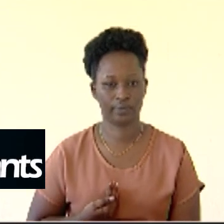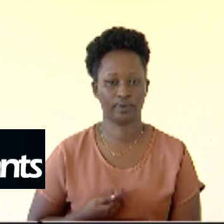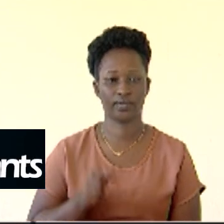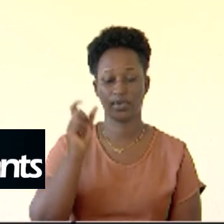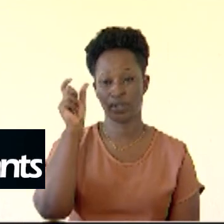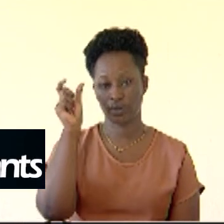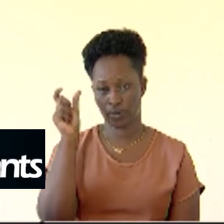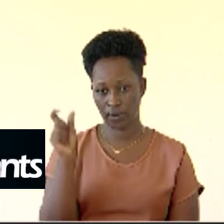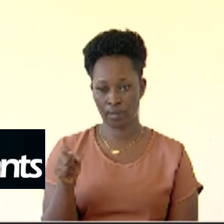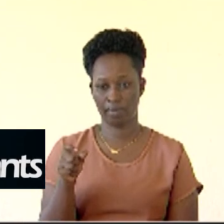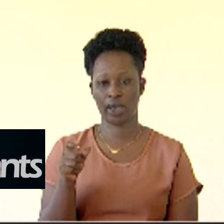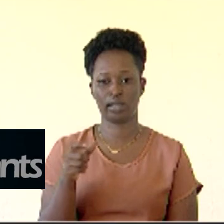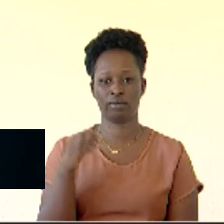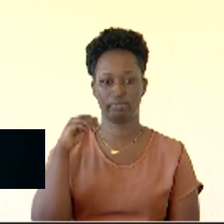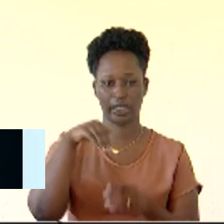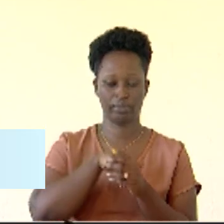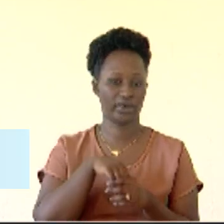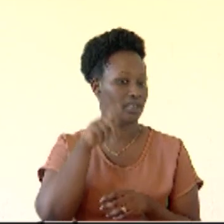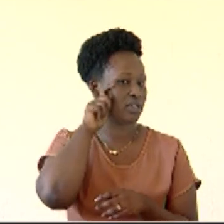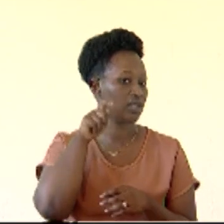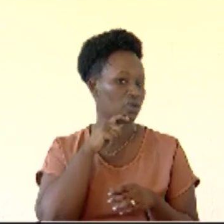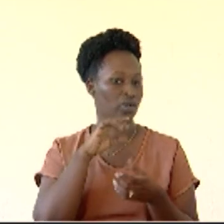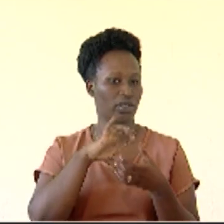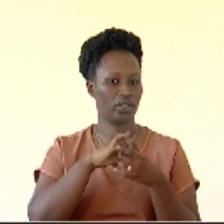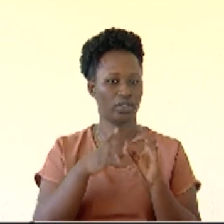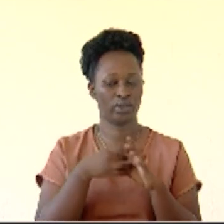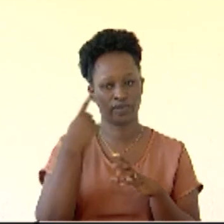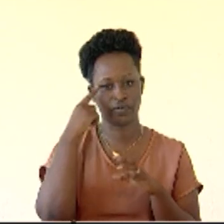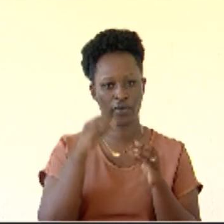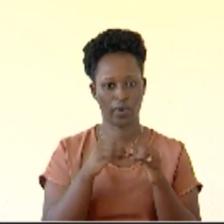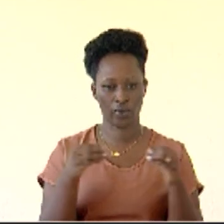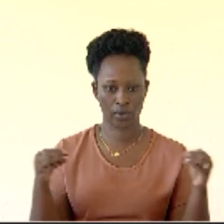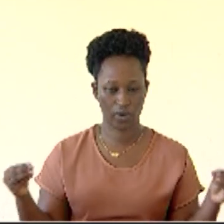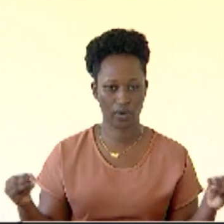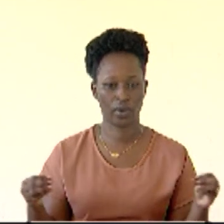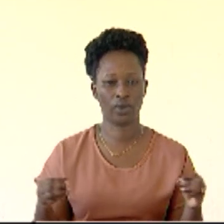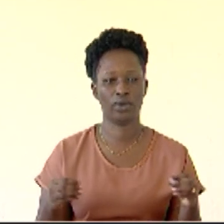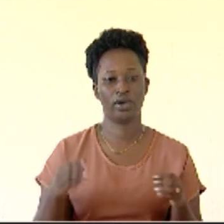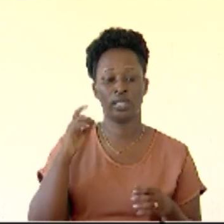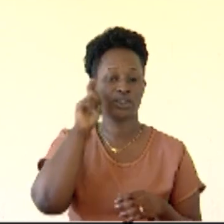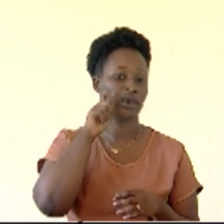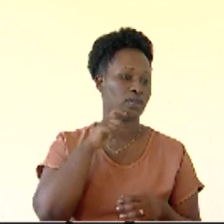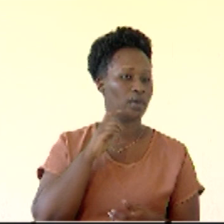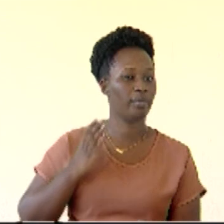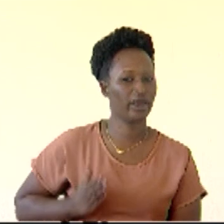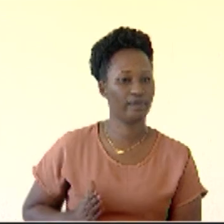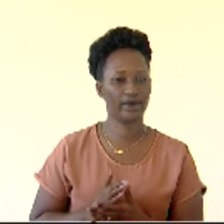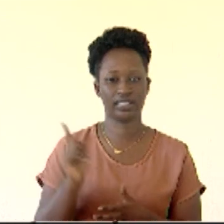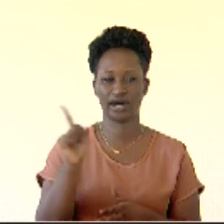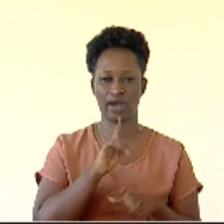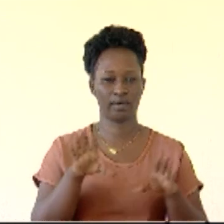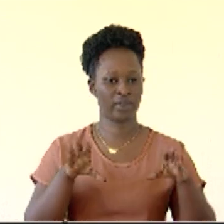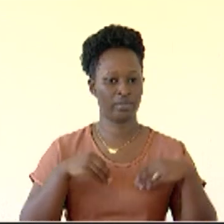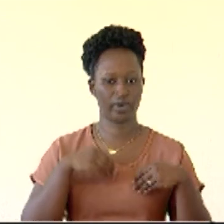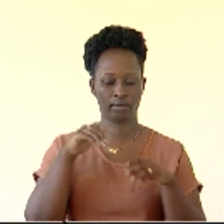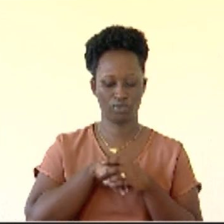Human beings have engaged in sexual relationship for long. The following are sexual behaviors are unacceptable in Rwandan culture.